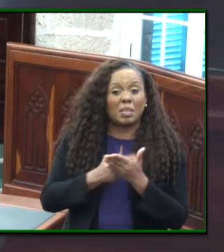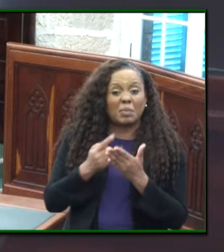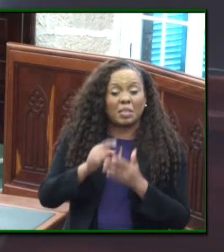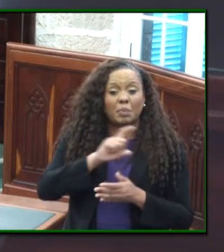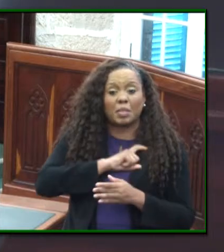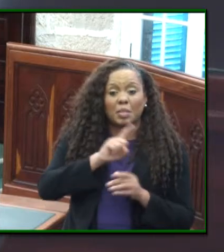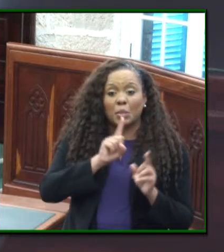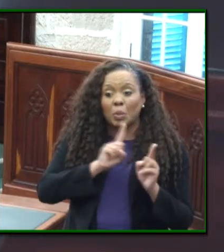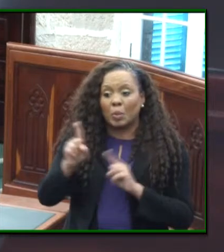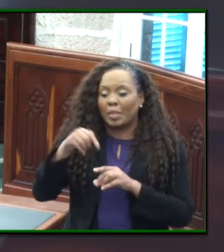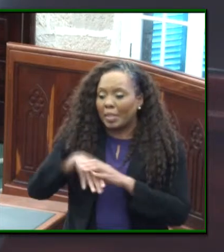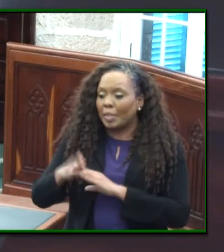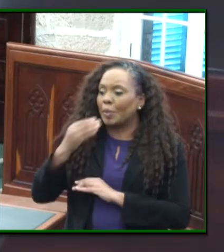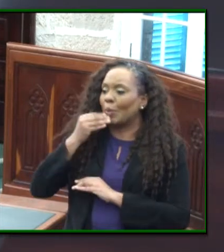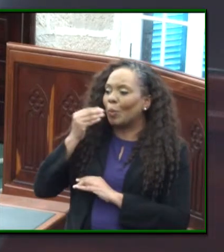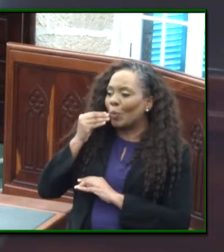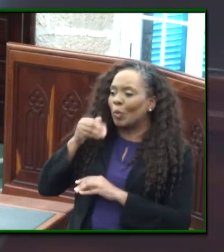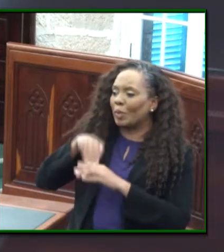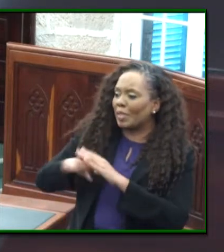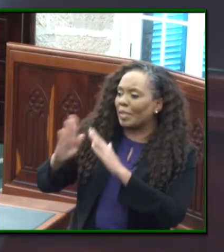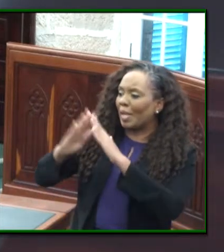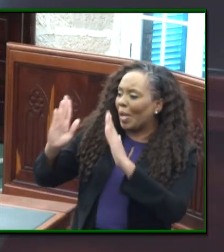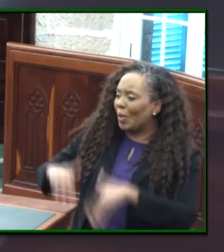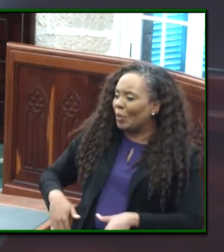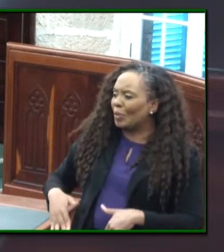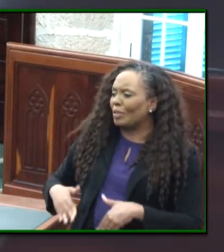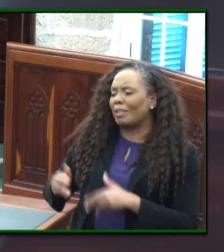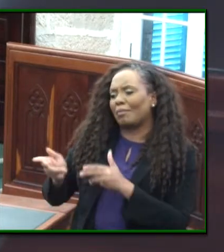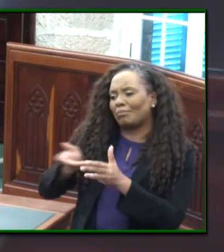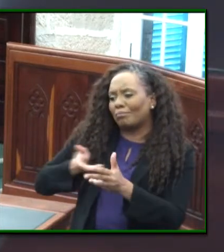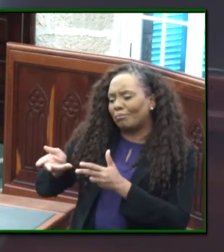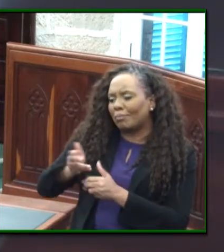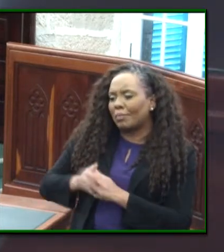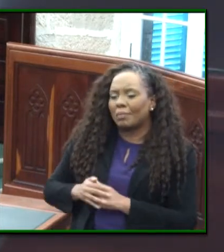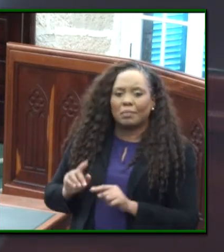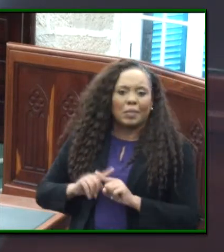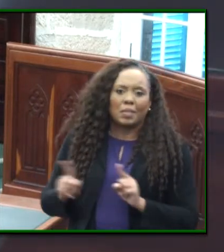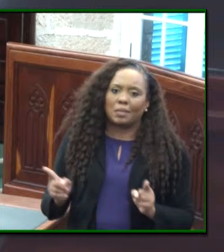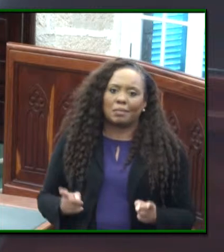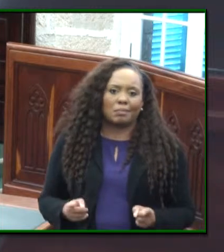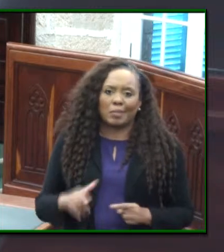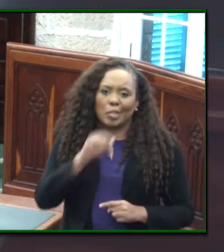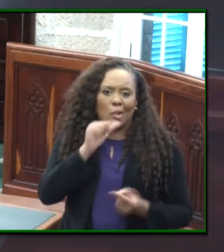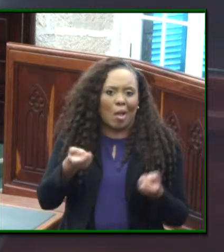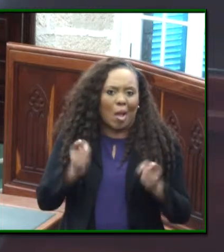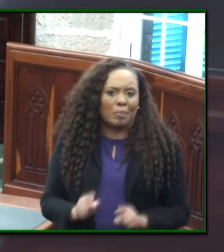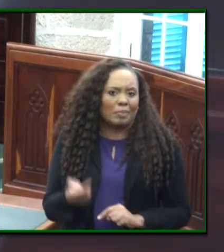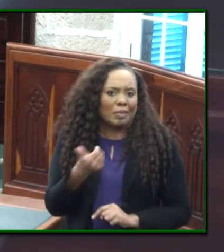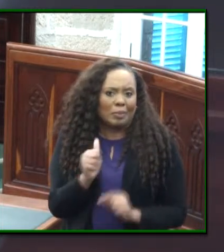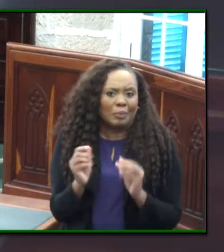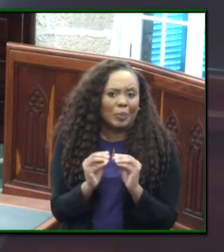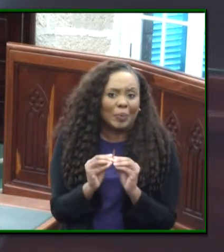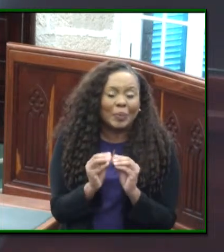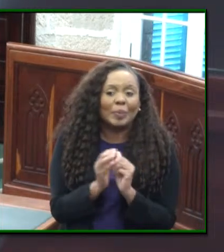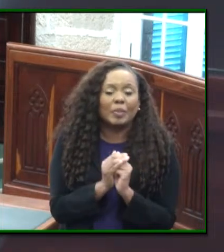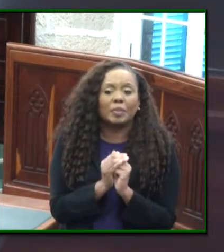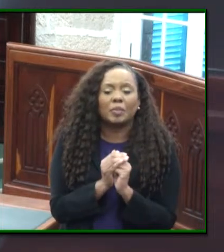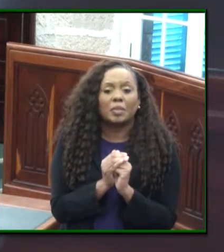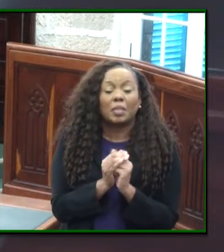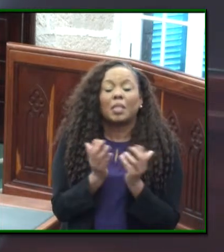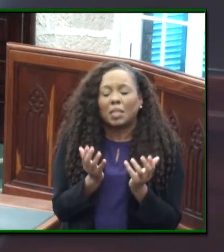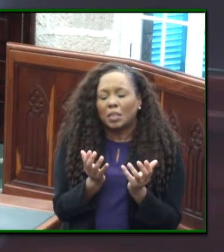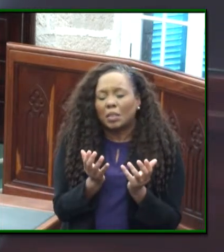such like. But those days are no longer with us. So our intent is to build back that type of bridge, that type